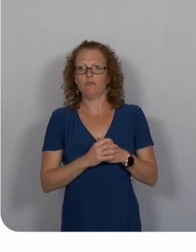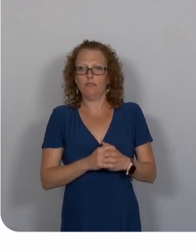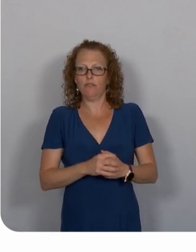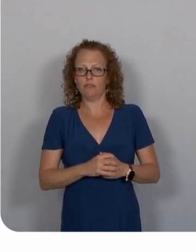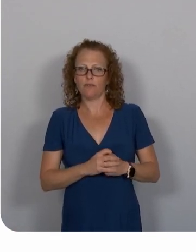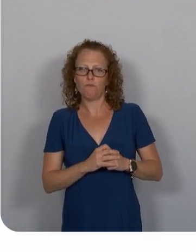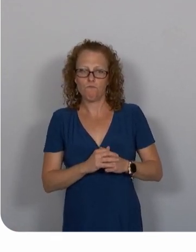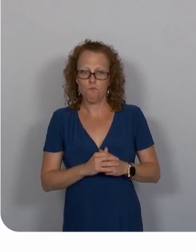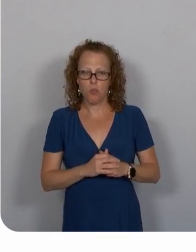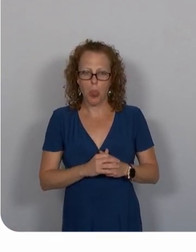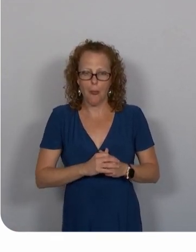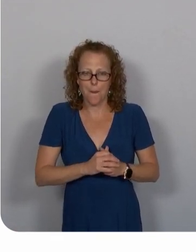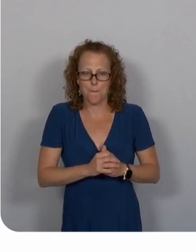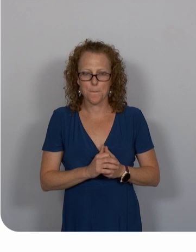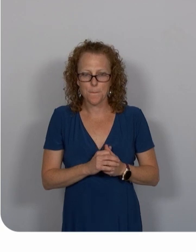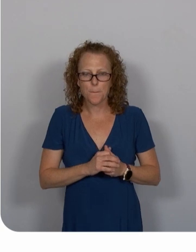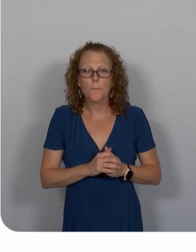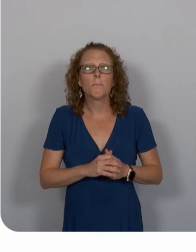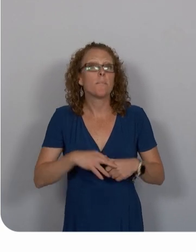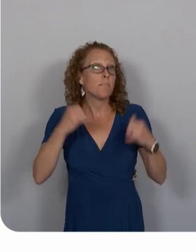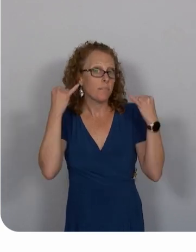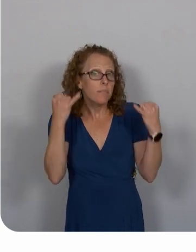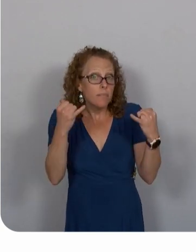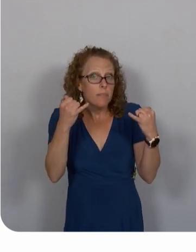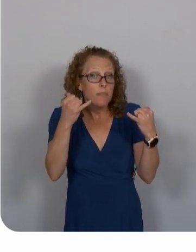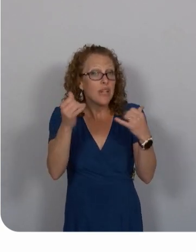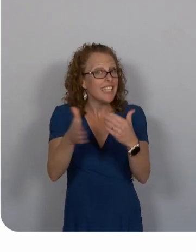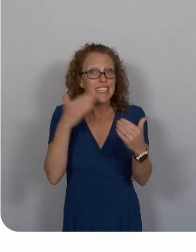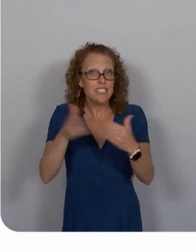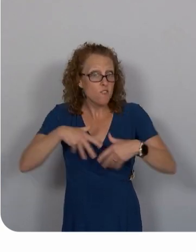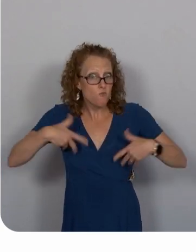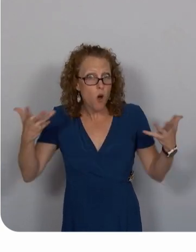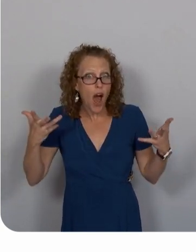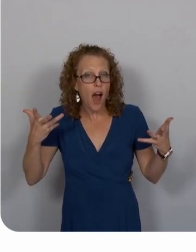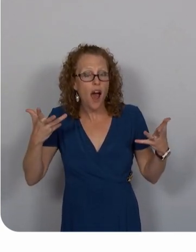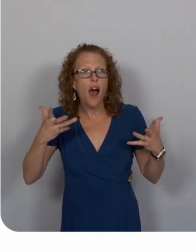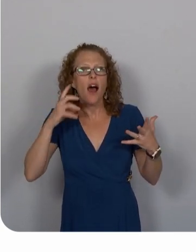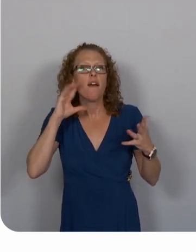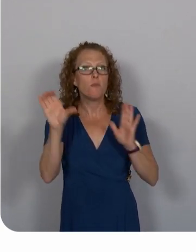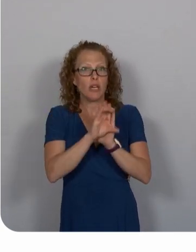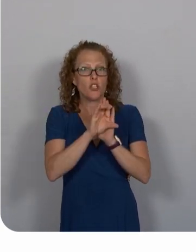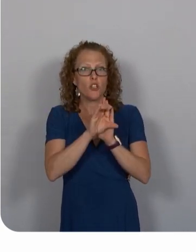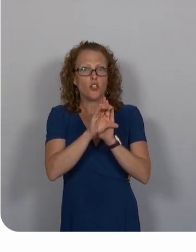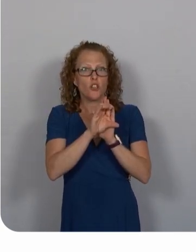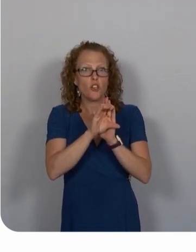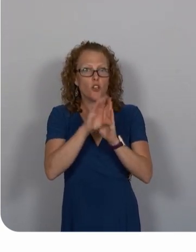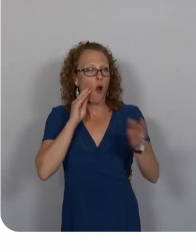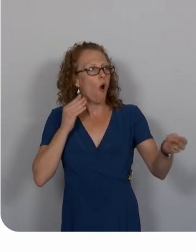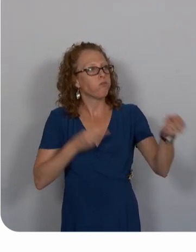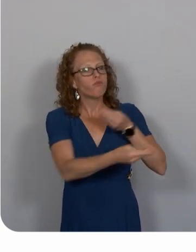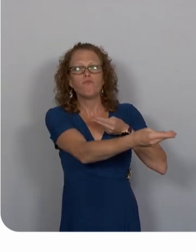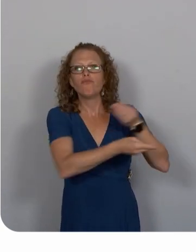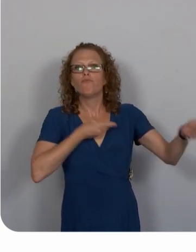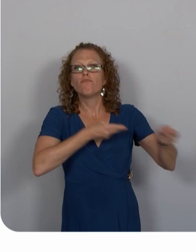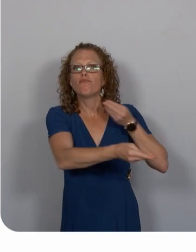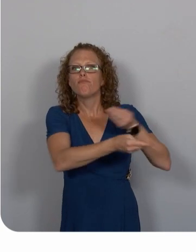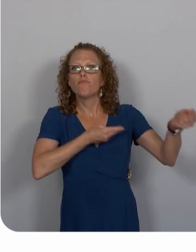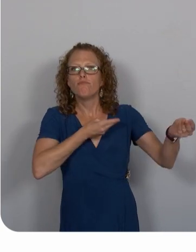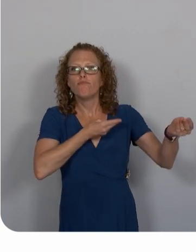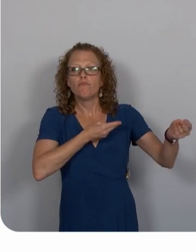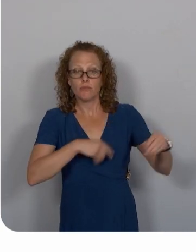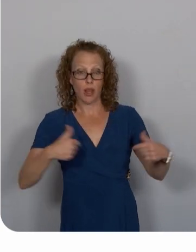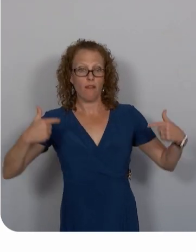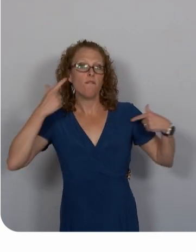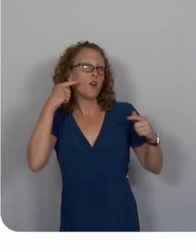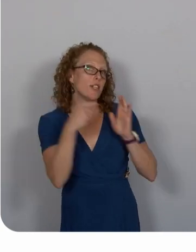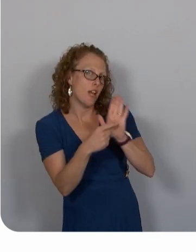We have also made it easier to seamlessly share photos. If I want to send a picture of Chipotle